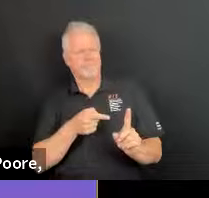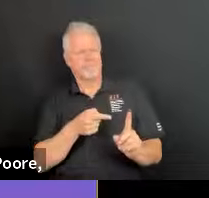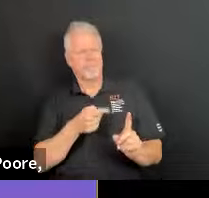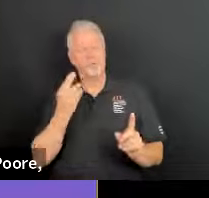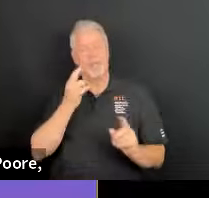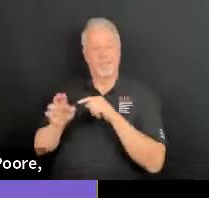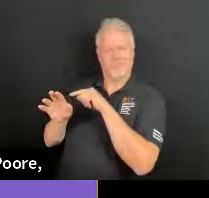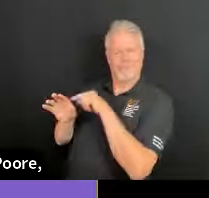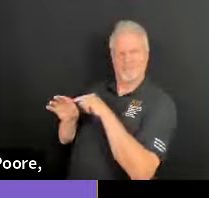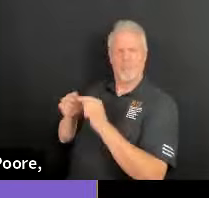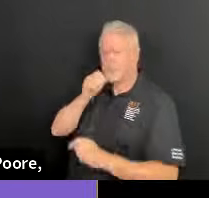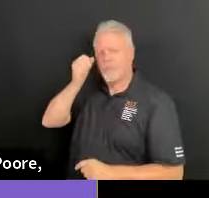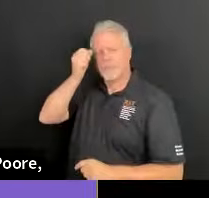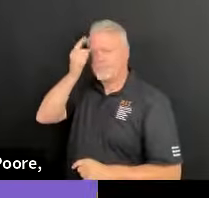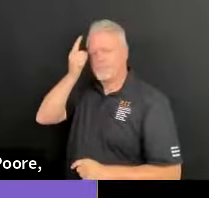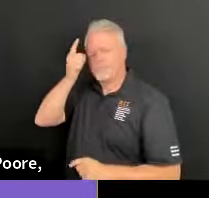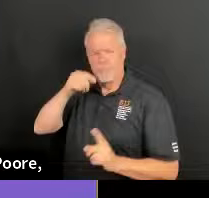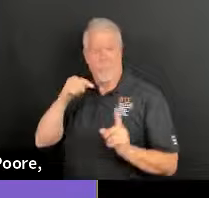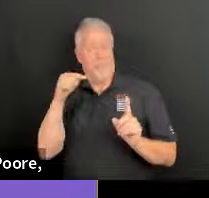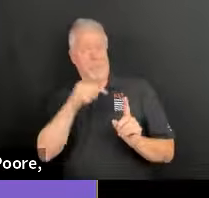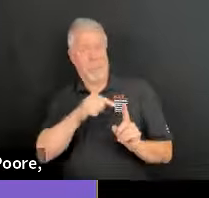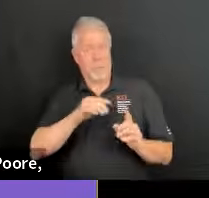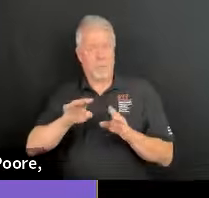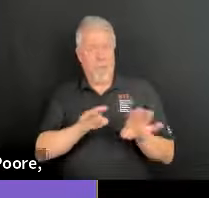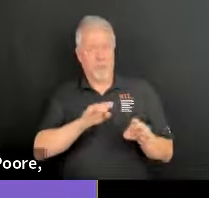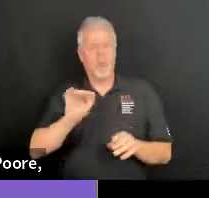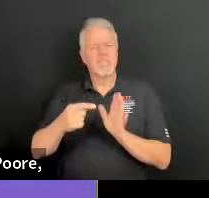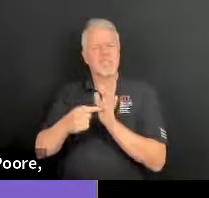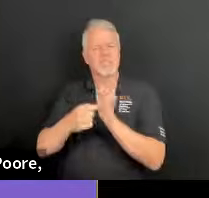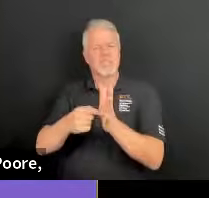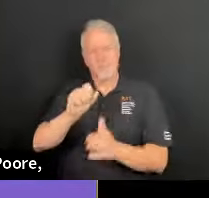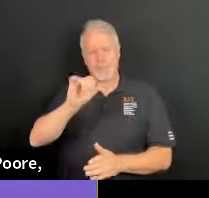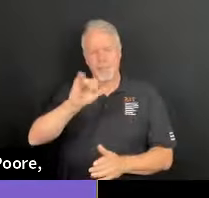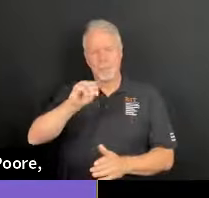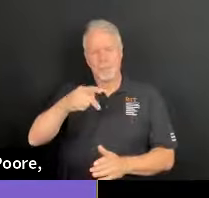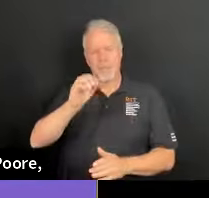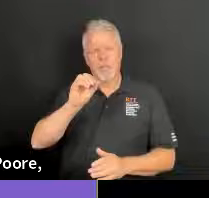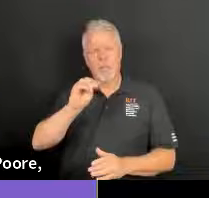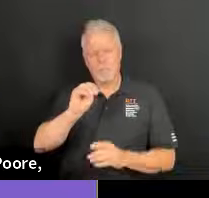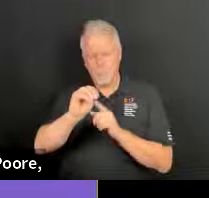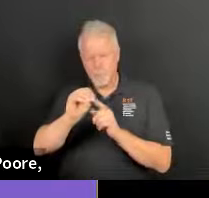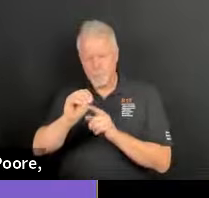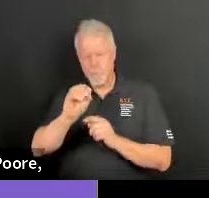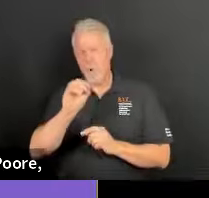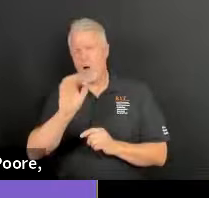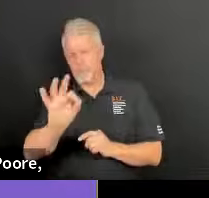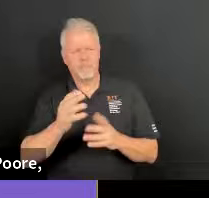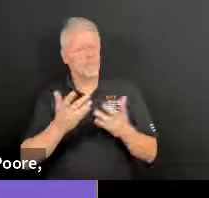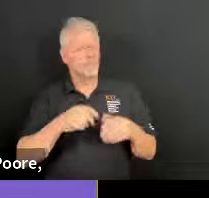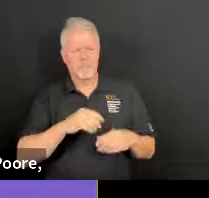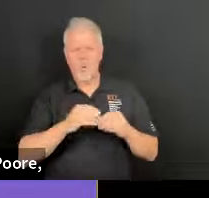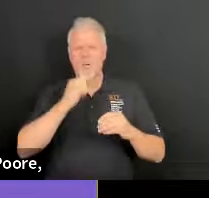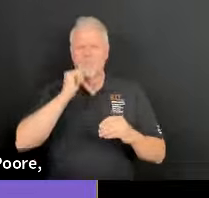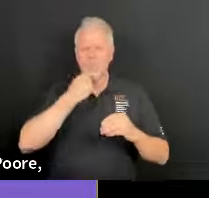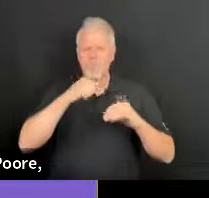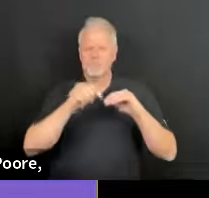them. They don't want to have that within themselves. The community is not understanding that the behavior is a